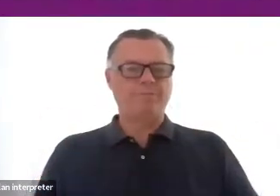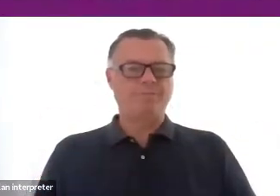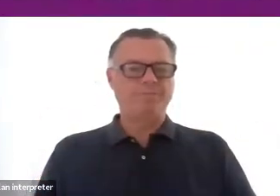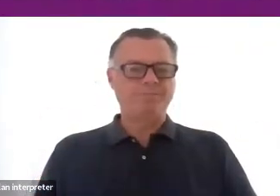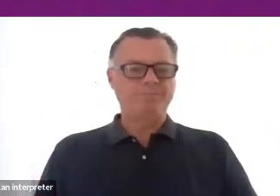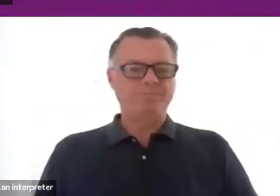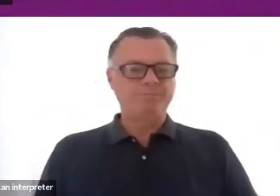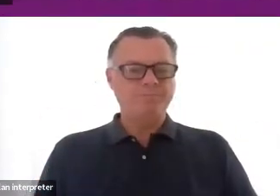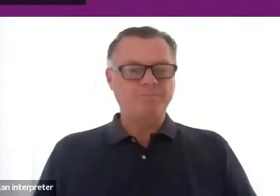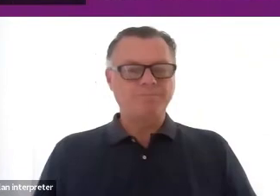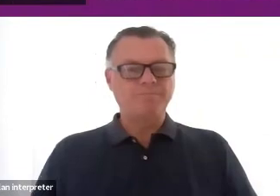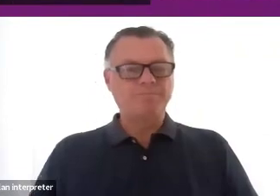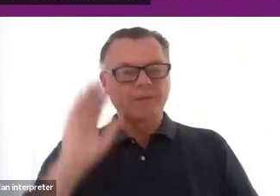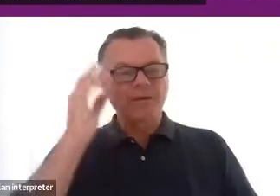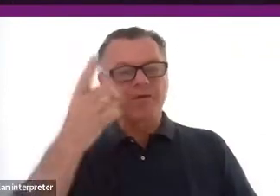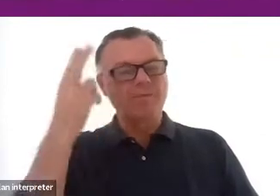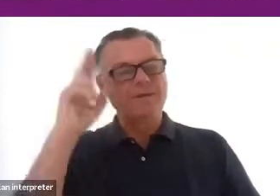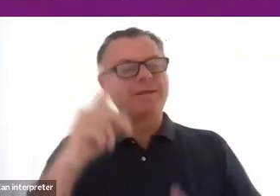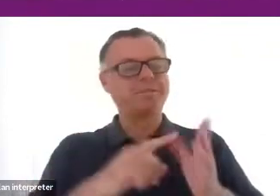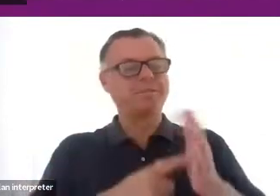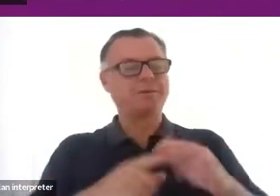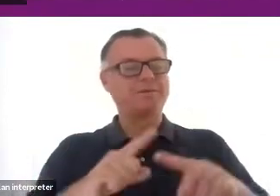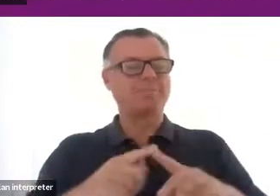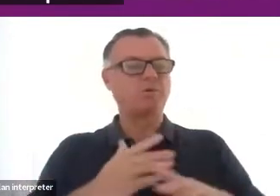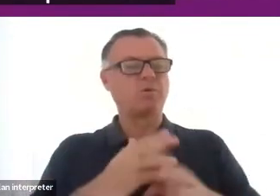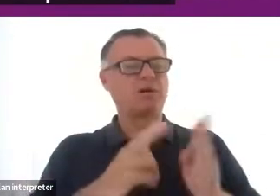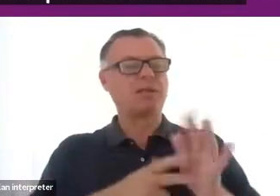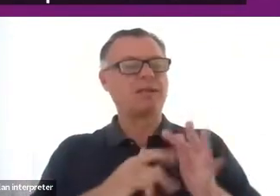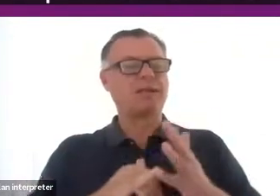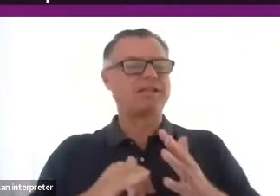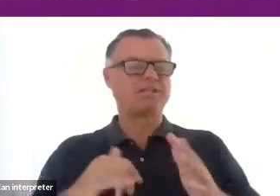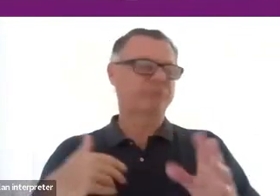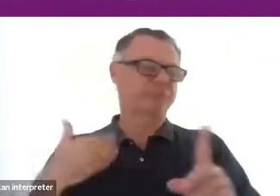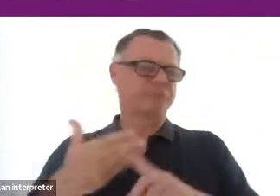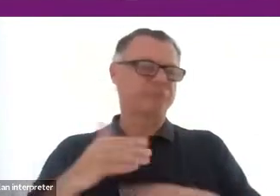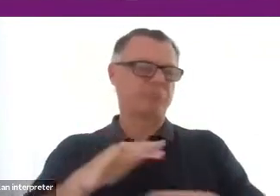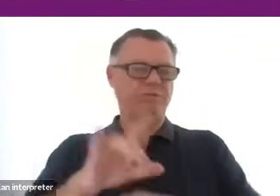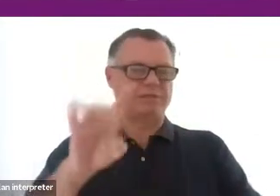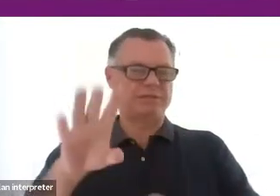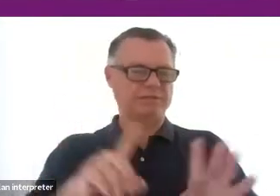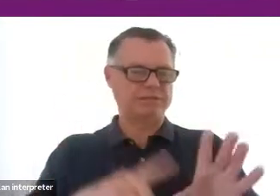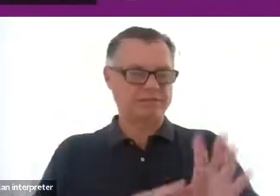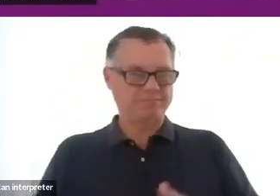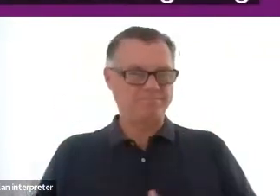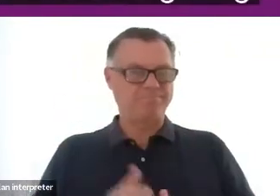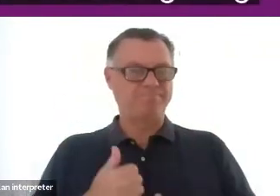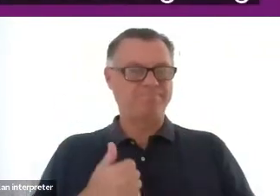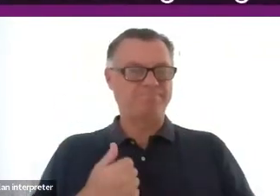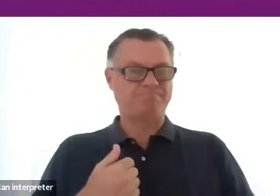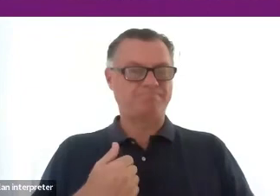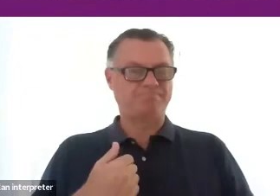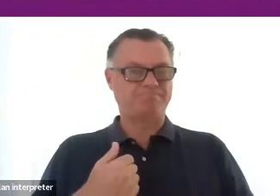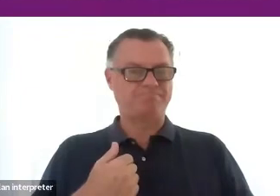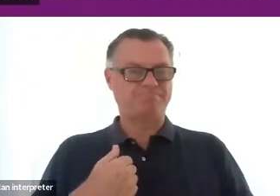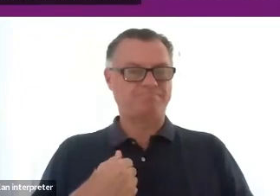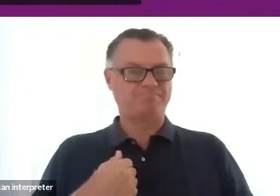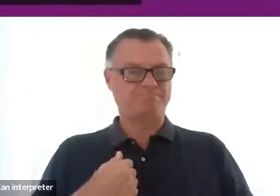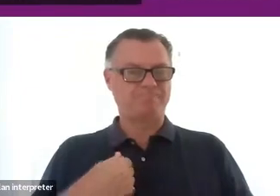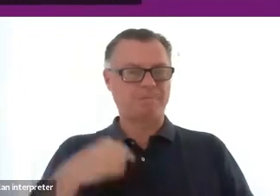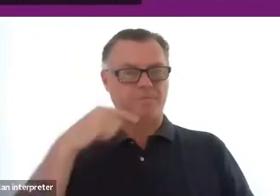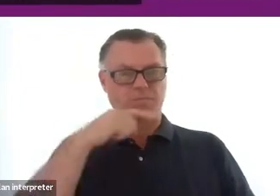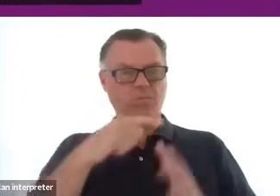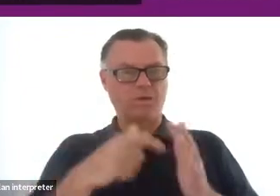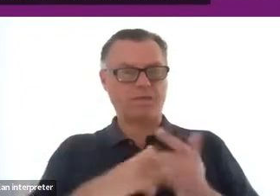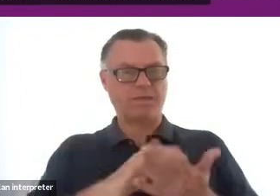Hey everyone, I'm Alex and I've been working in the NDI space for over 10 years. I'm also a parent navigating the scheme for my son